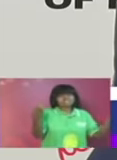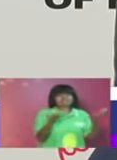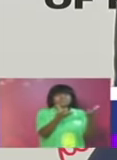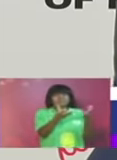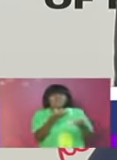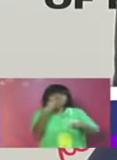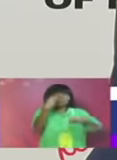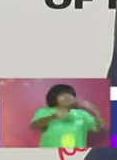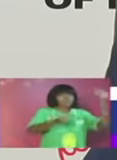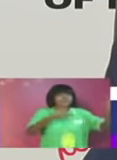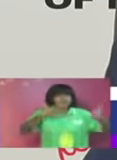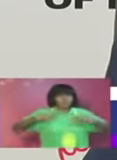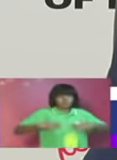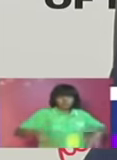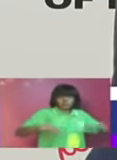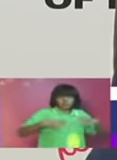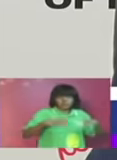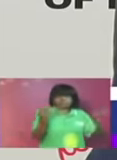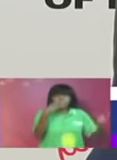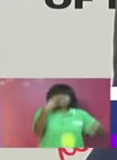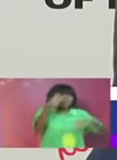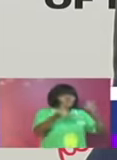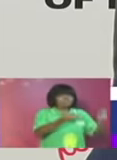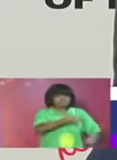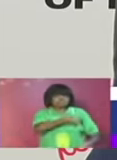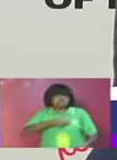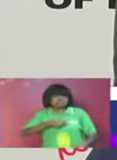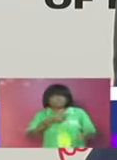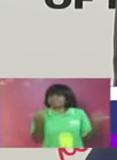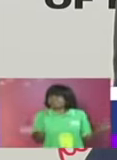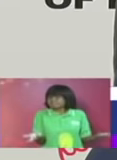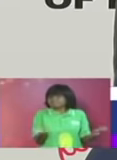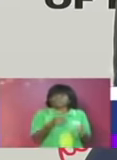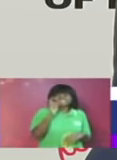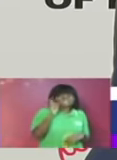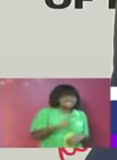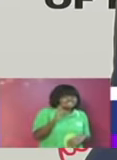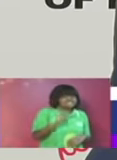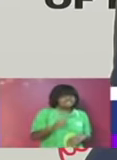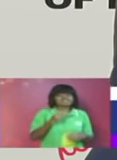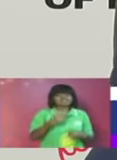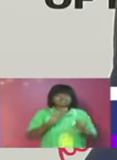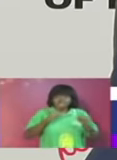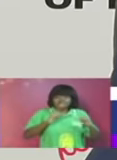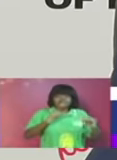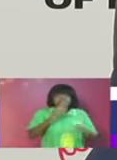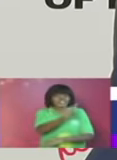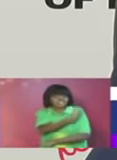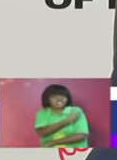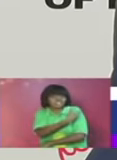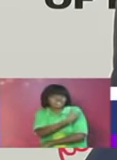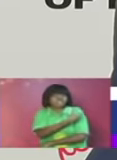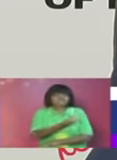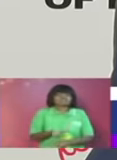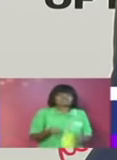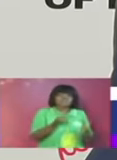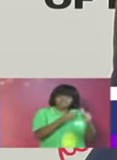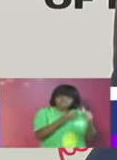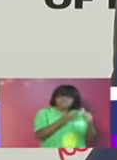Customers, you also have a duty to get vaccinated. I want to make a special appeal to retail